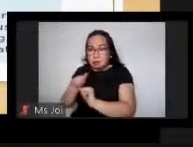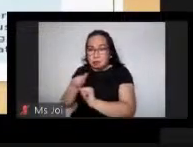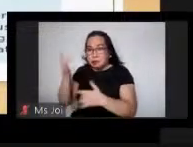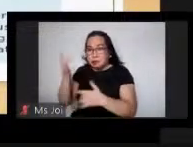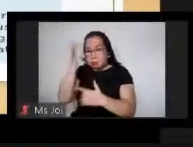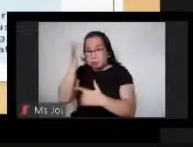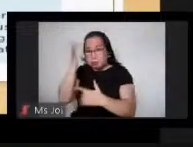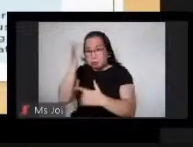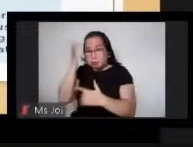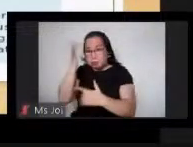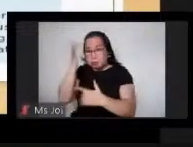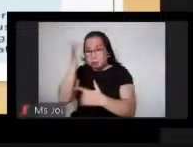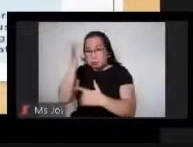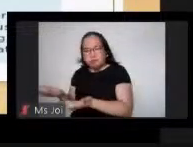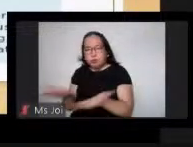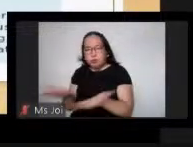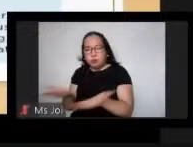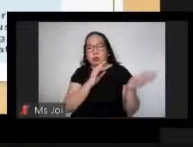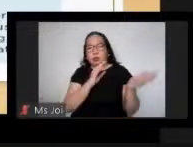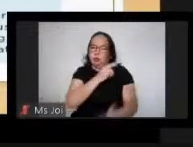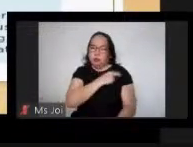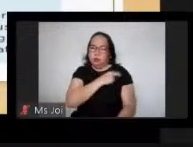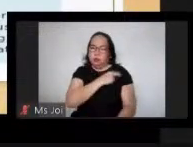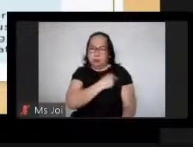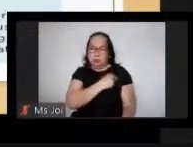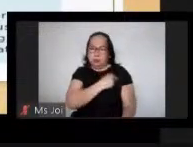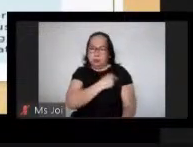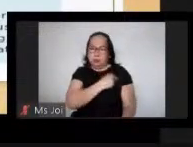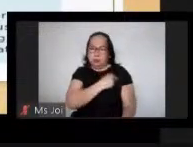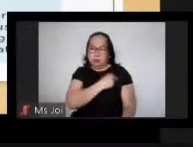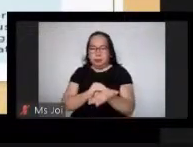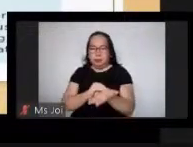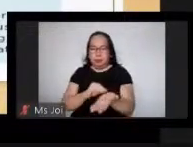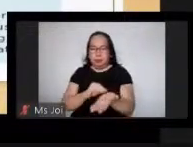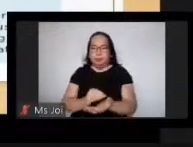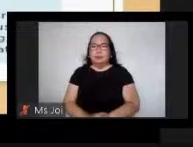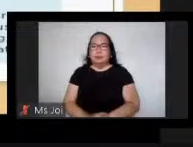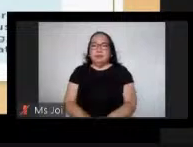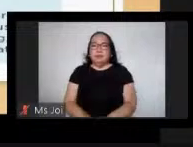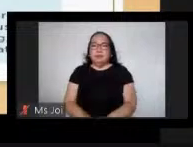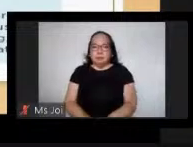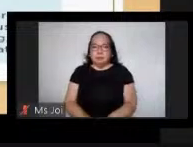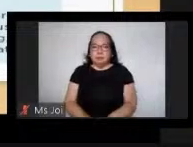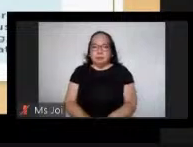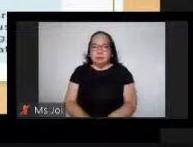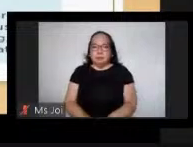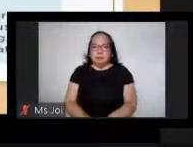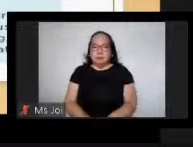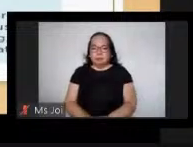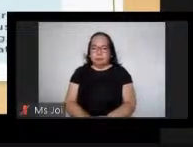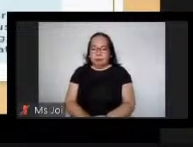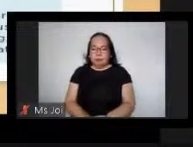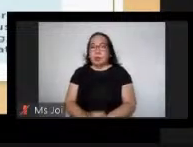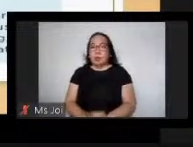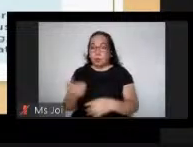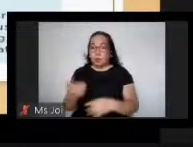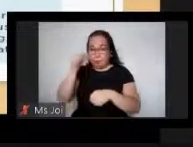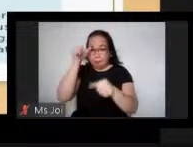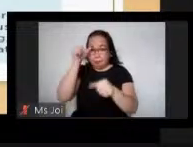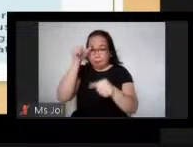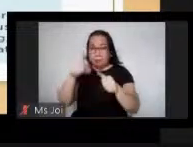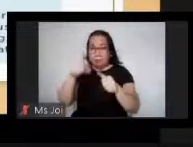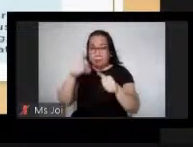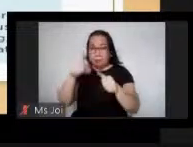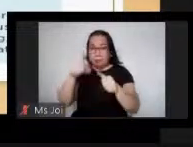medical consult. So this is a reminder na we as people in the community, hindi lang